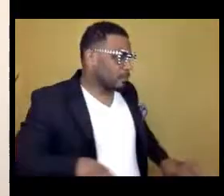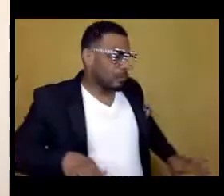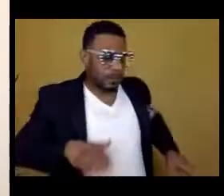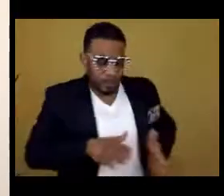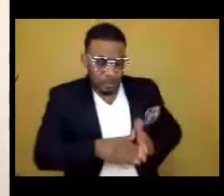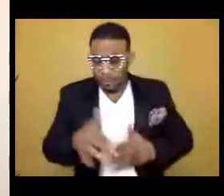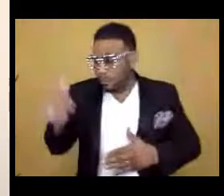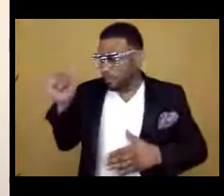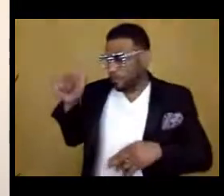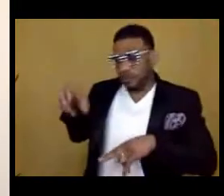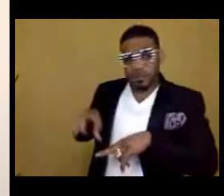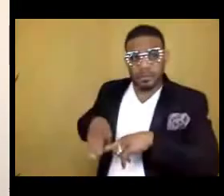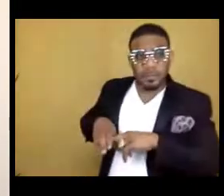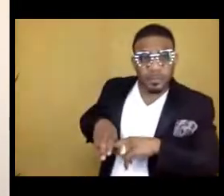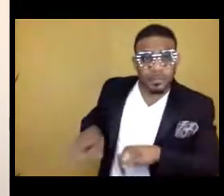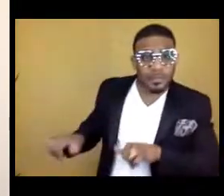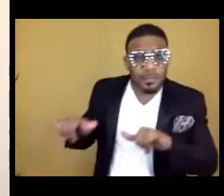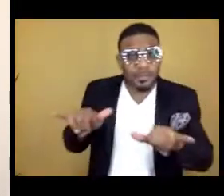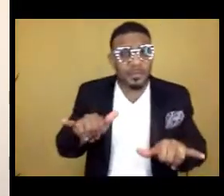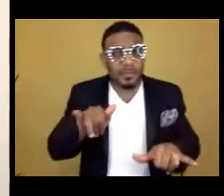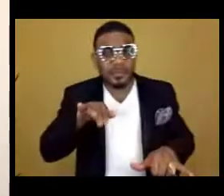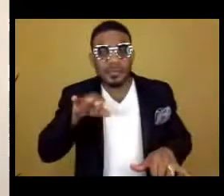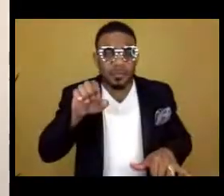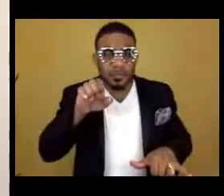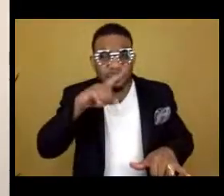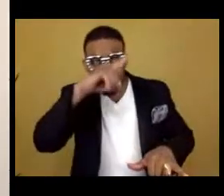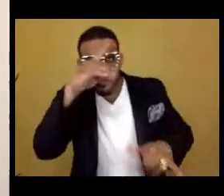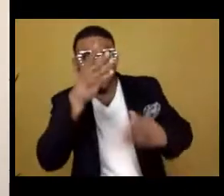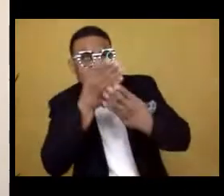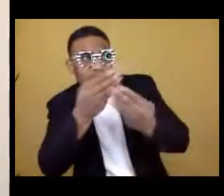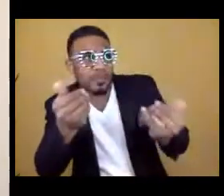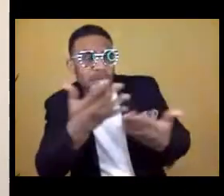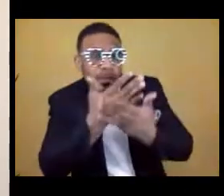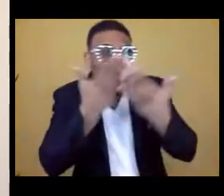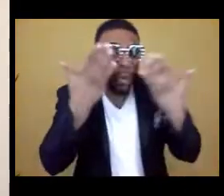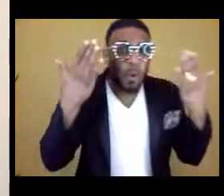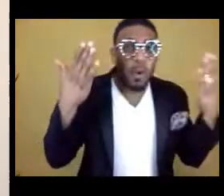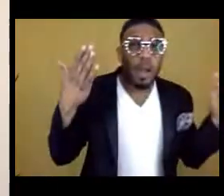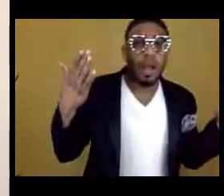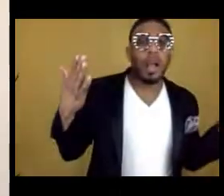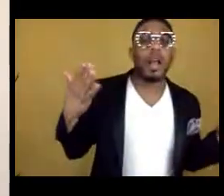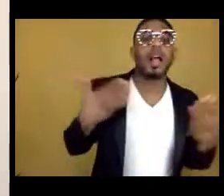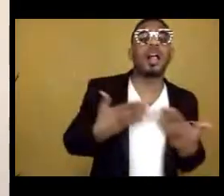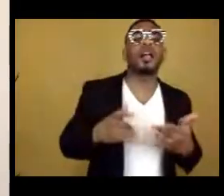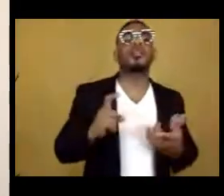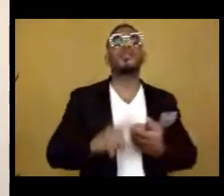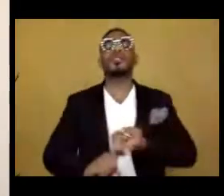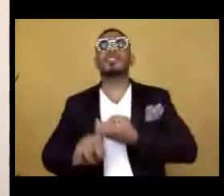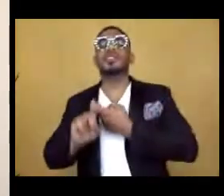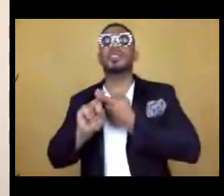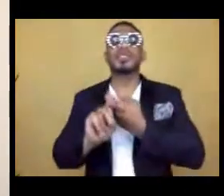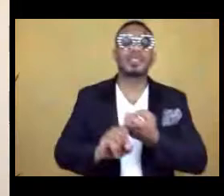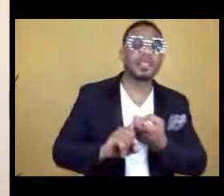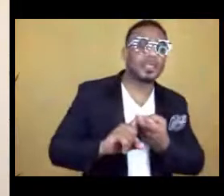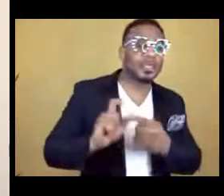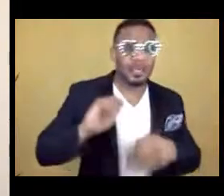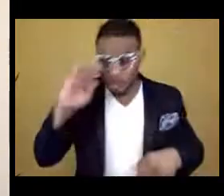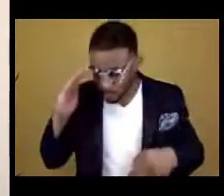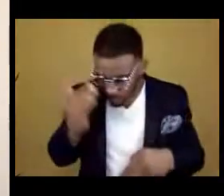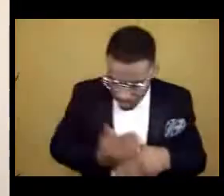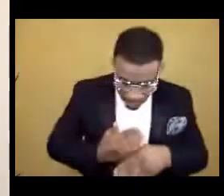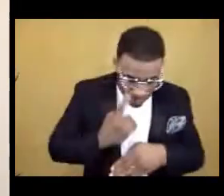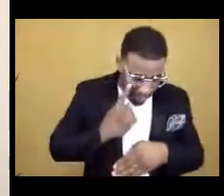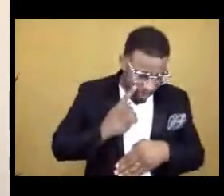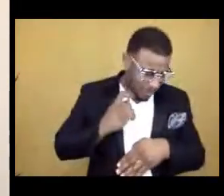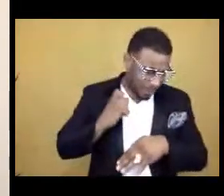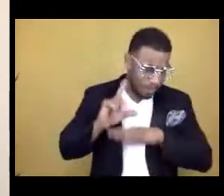backseat, like ice in the summer heat. I lost a friend, like sleep on